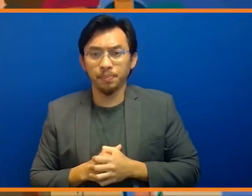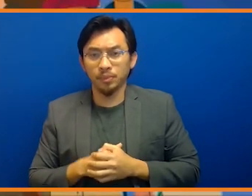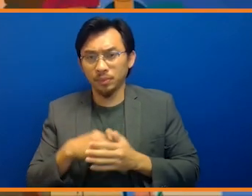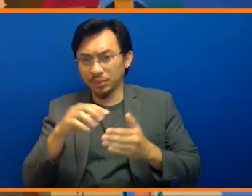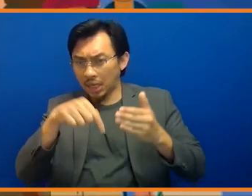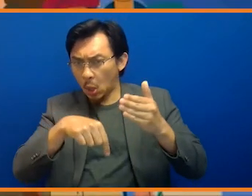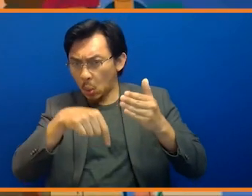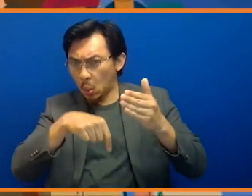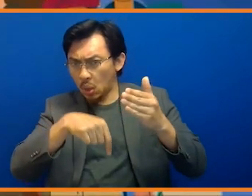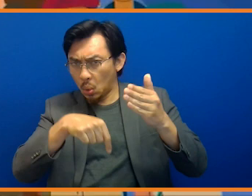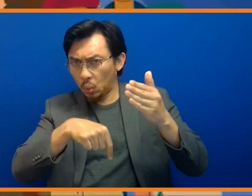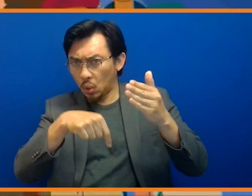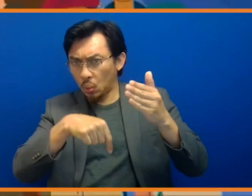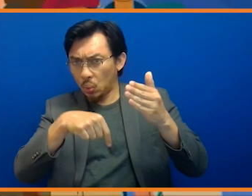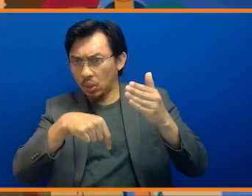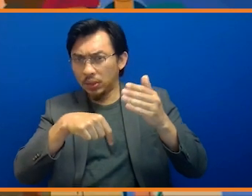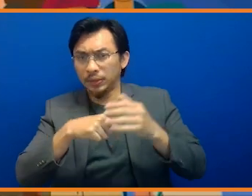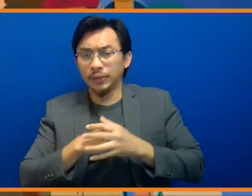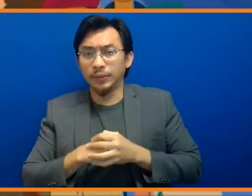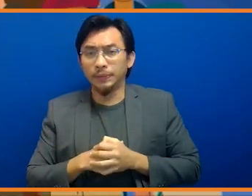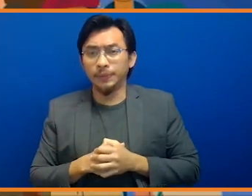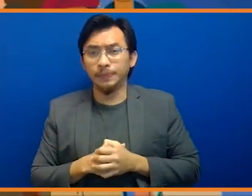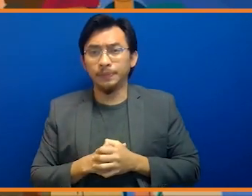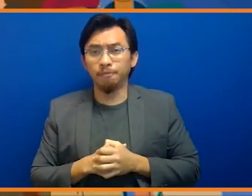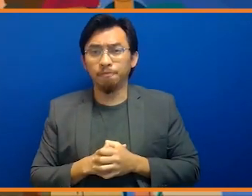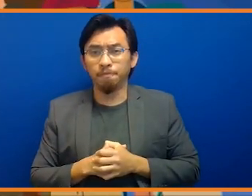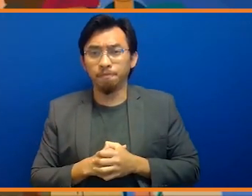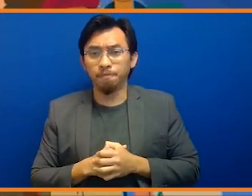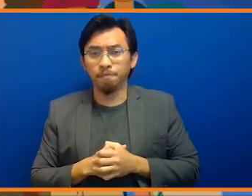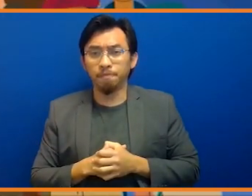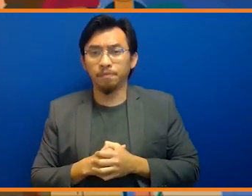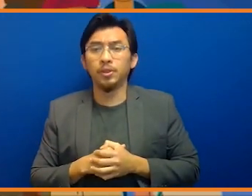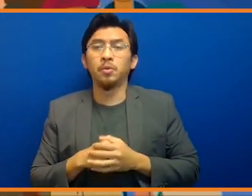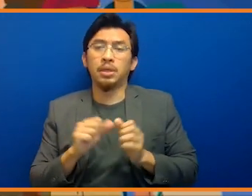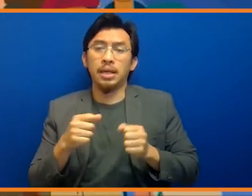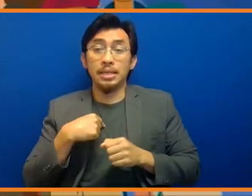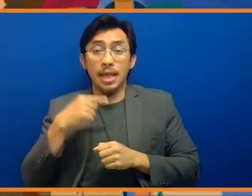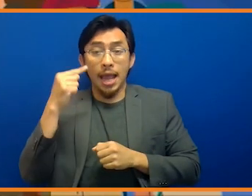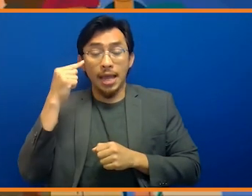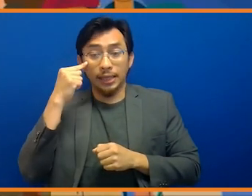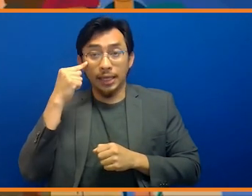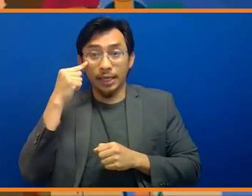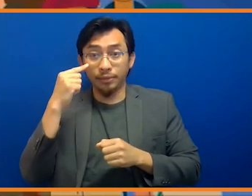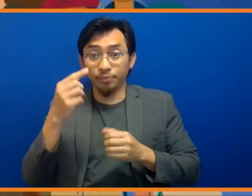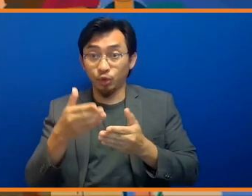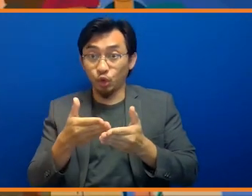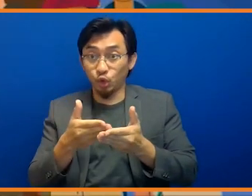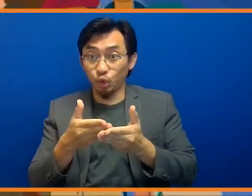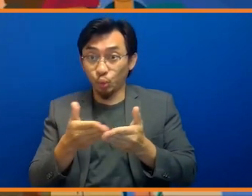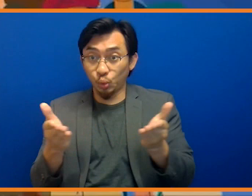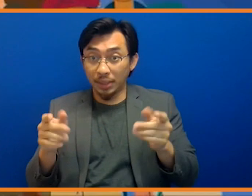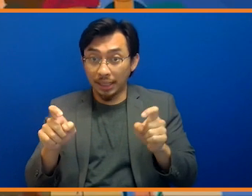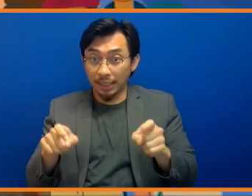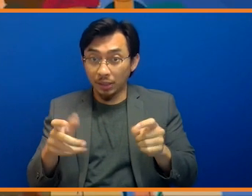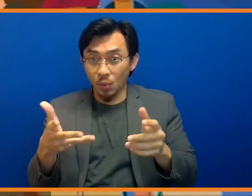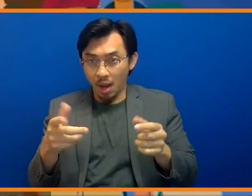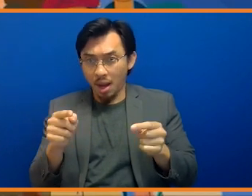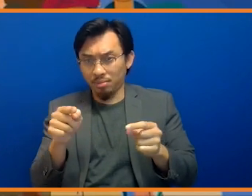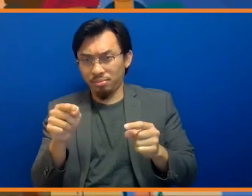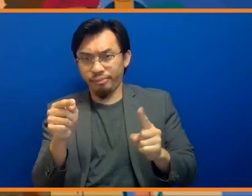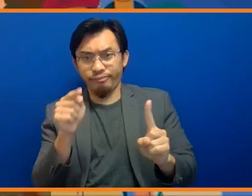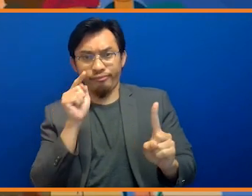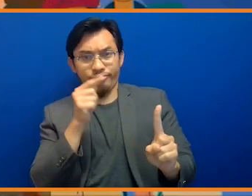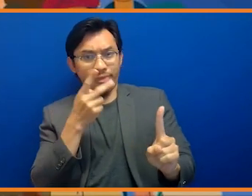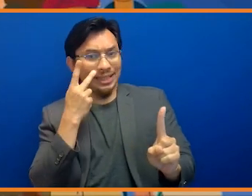Okay, go down. Uh, Okay, so I think you guys need to refer. Yeah.